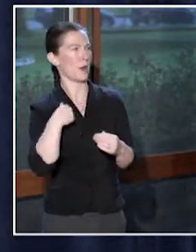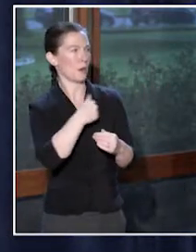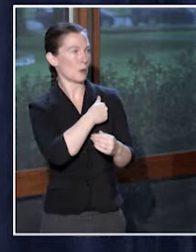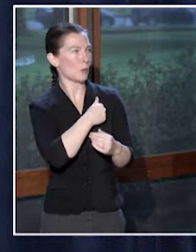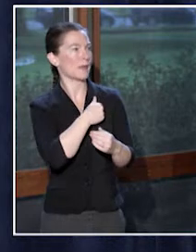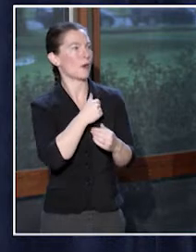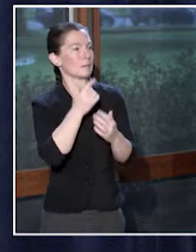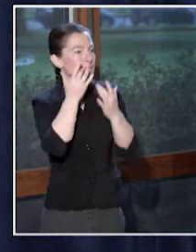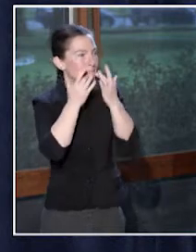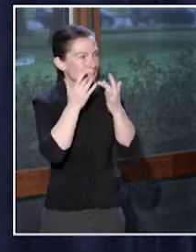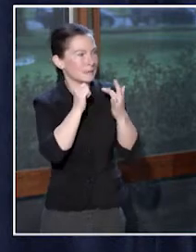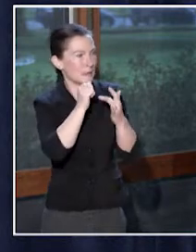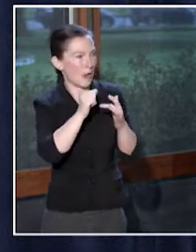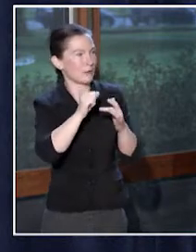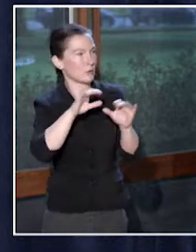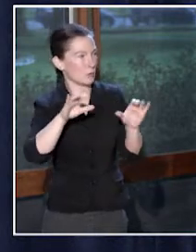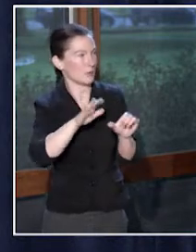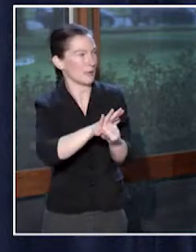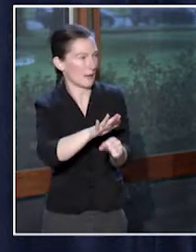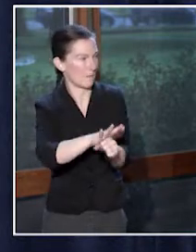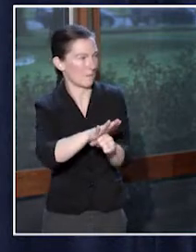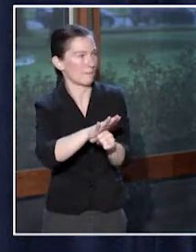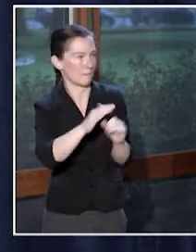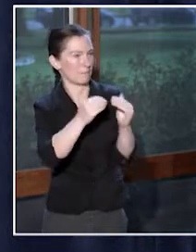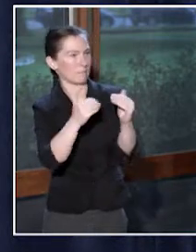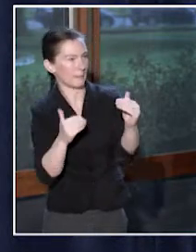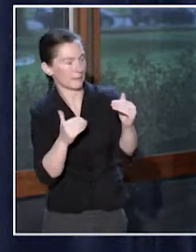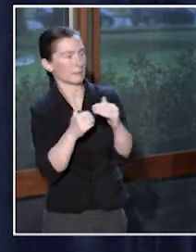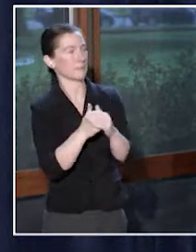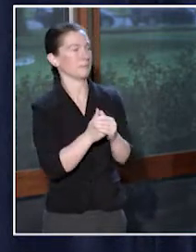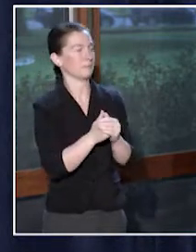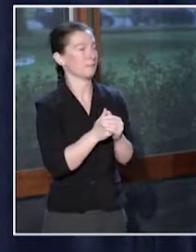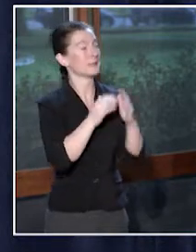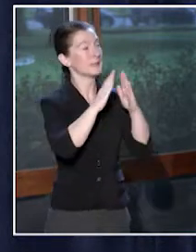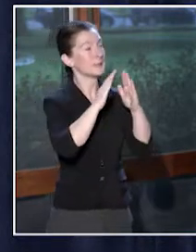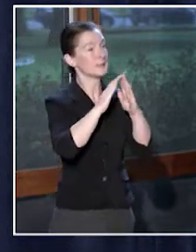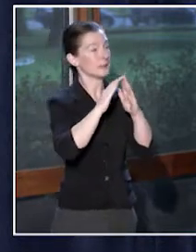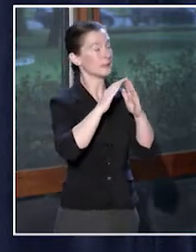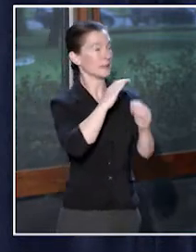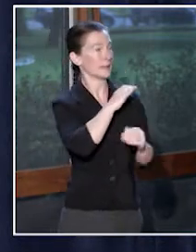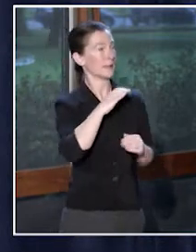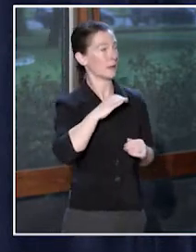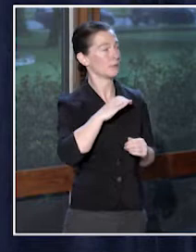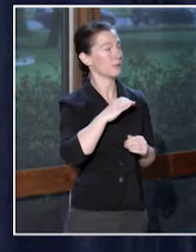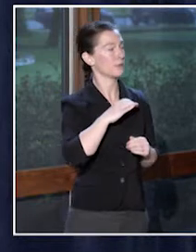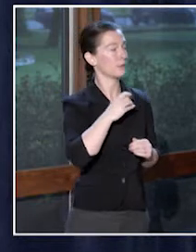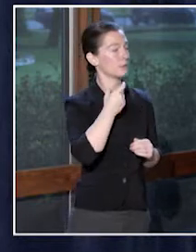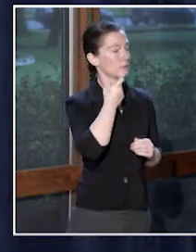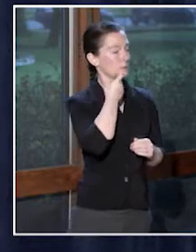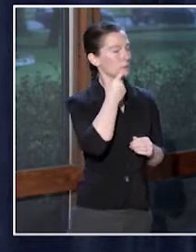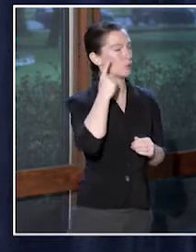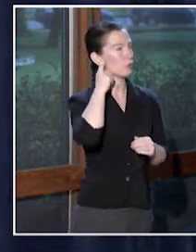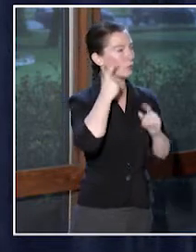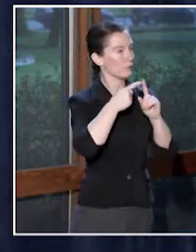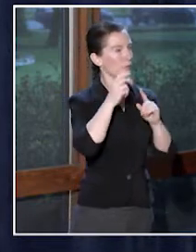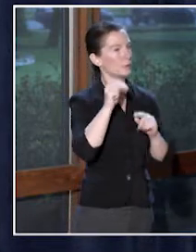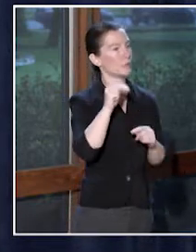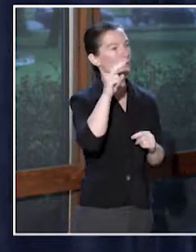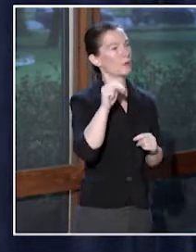we are falling short. The City Council recently heard from the Northeast